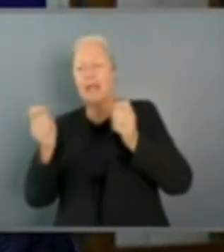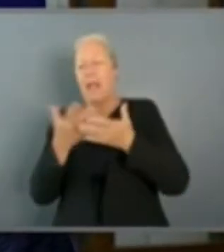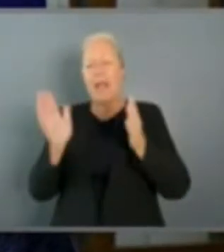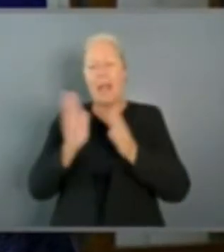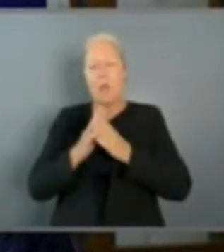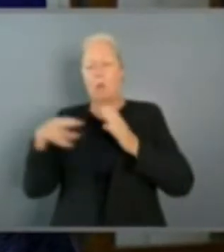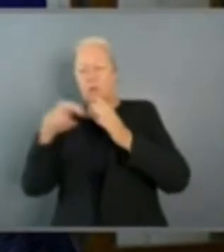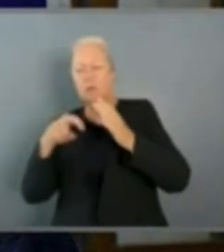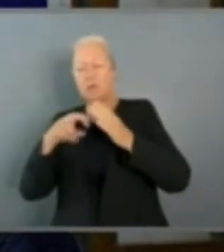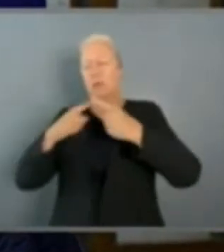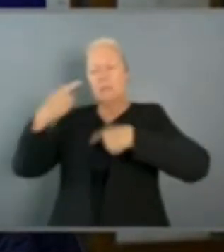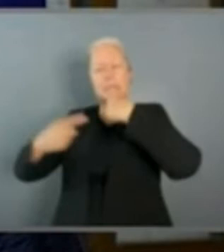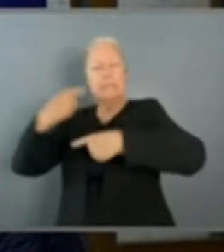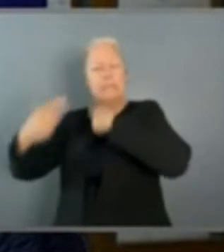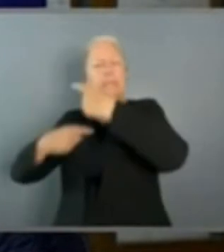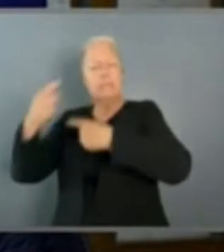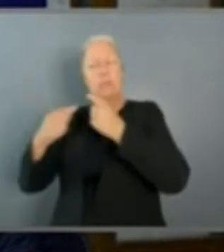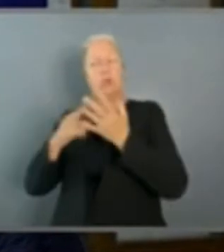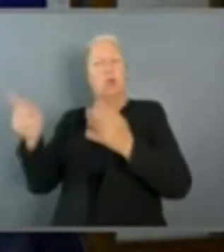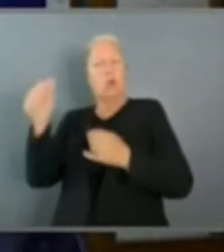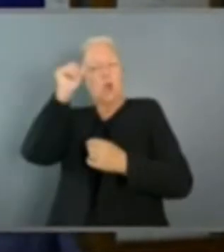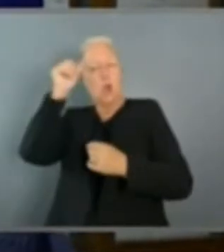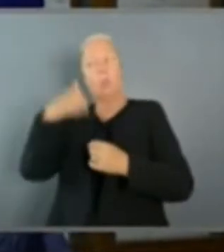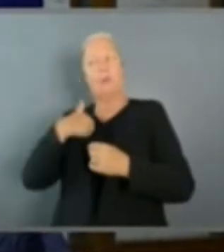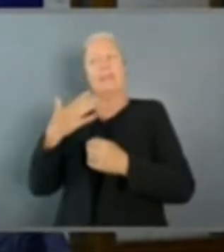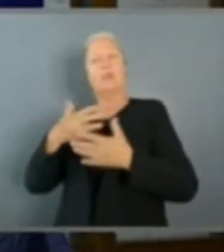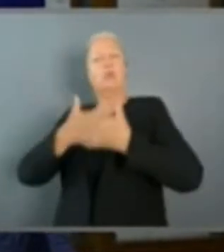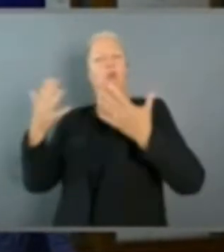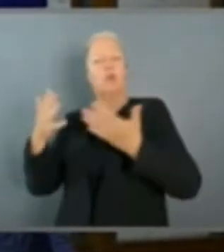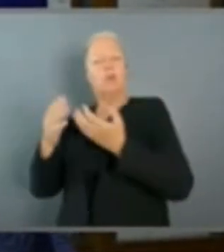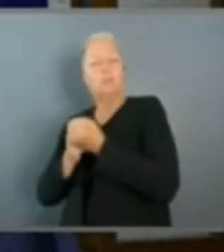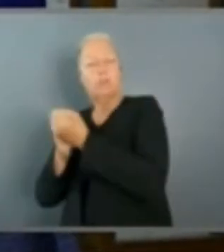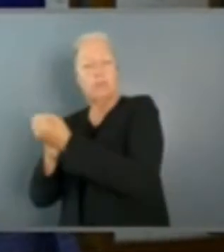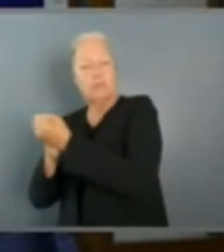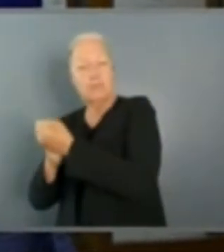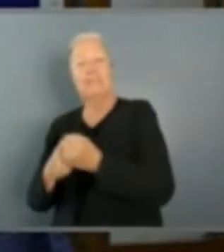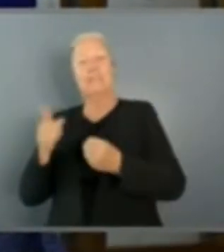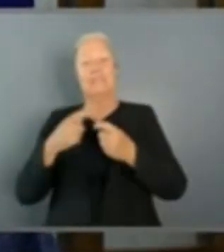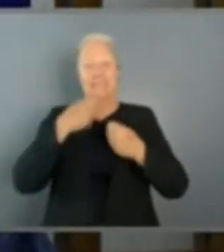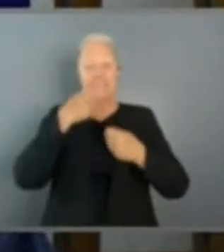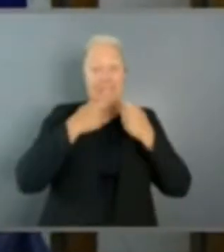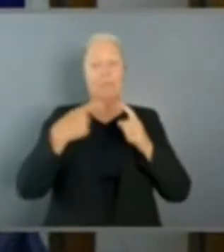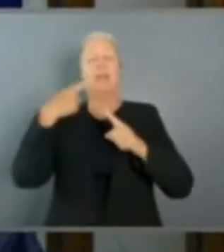making sure that we're supporting the scaling up of both surveillance, testing and clinical care capacity in Port Moresby